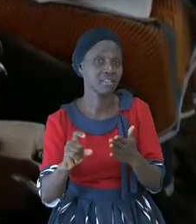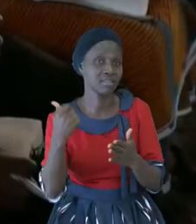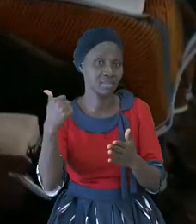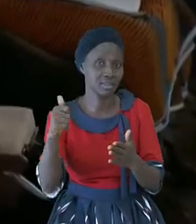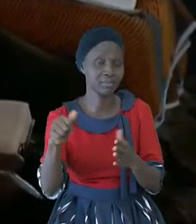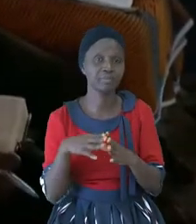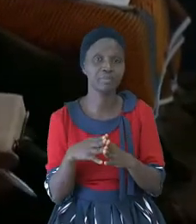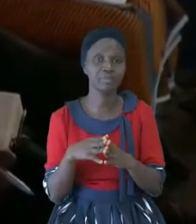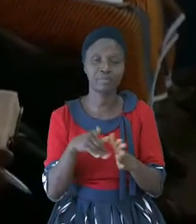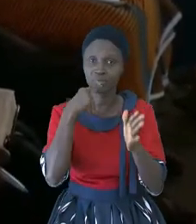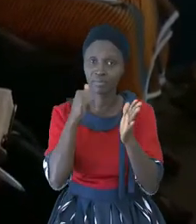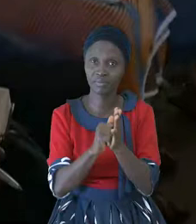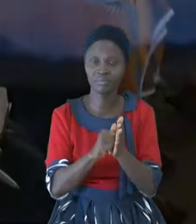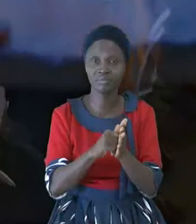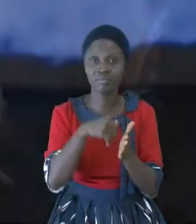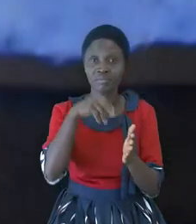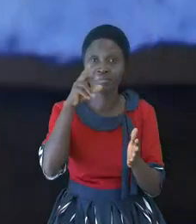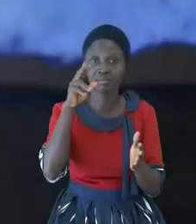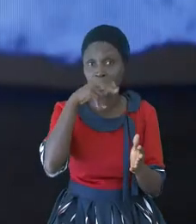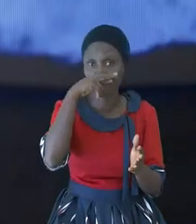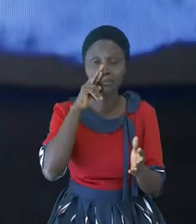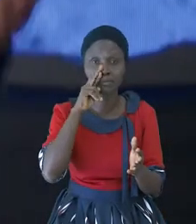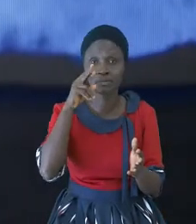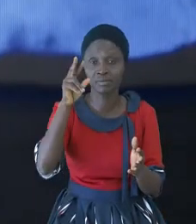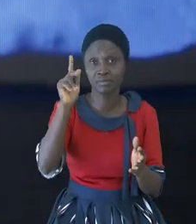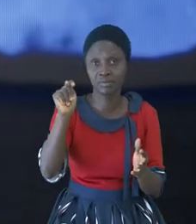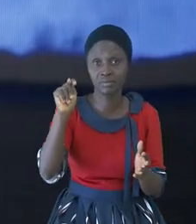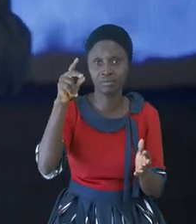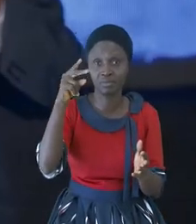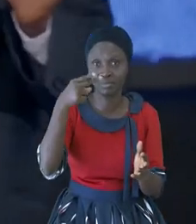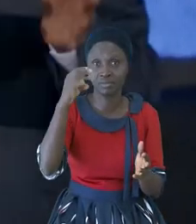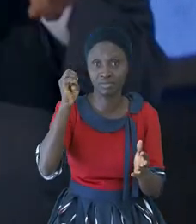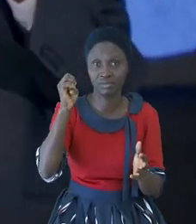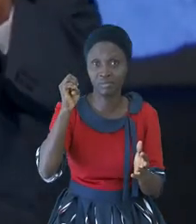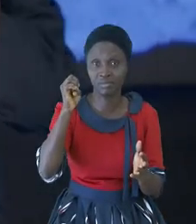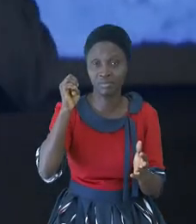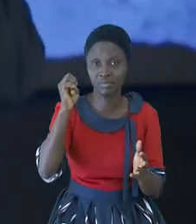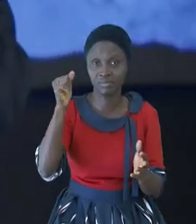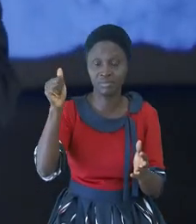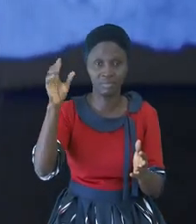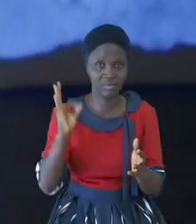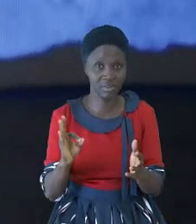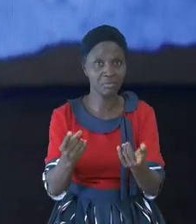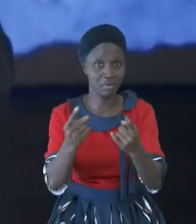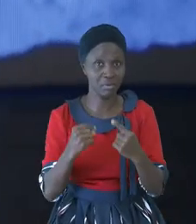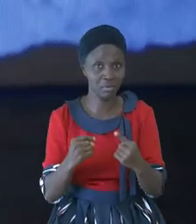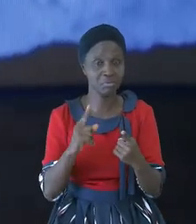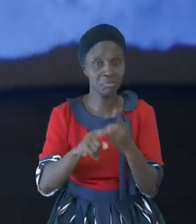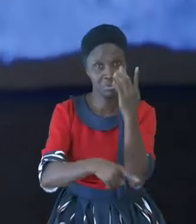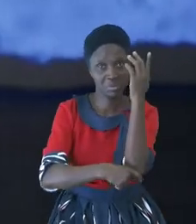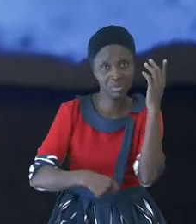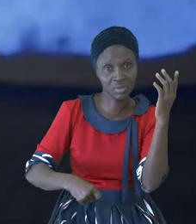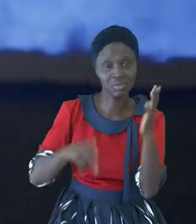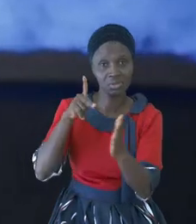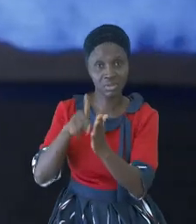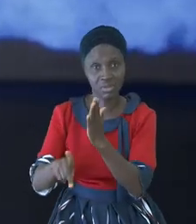10, they say, the thief cometh not but for to steal, to kill, and to destroy. I am come. Look at this.